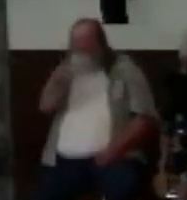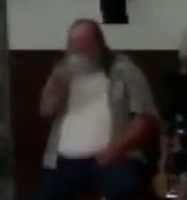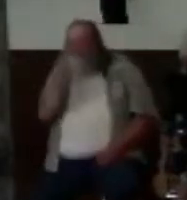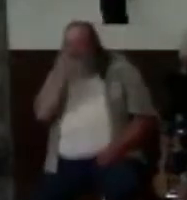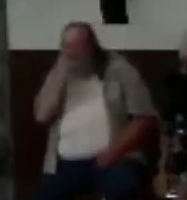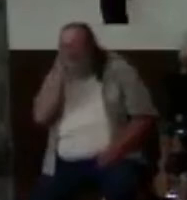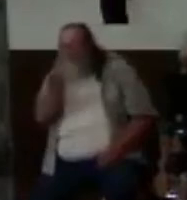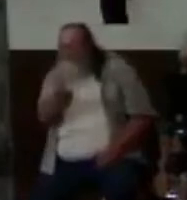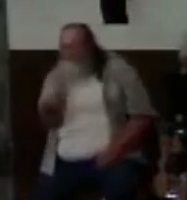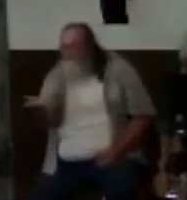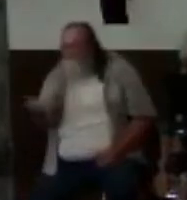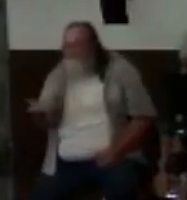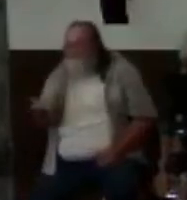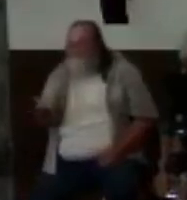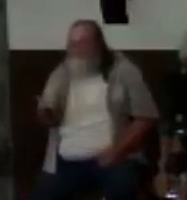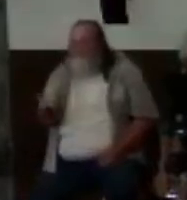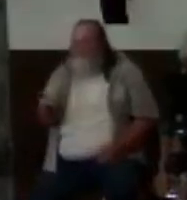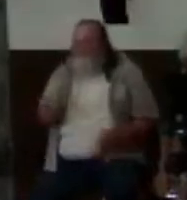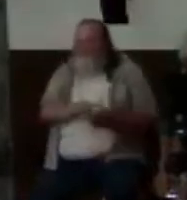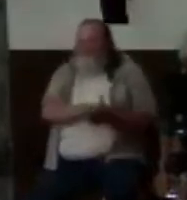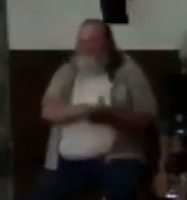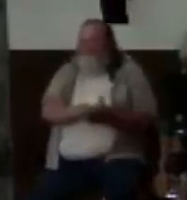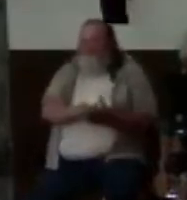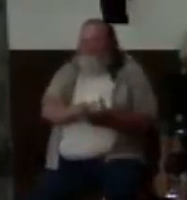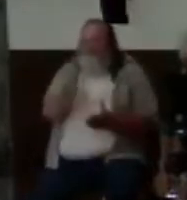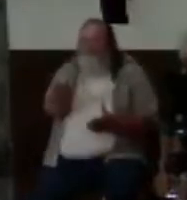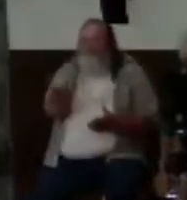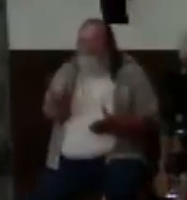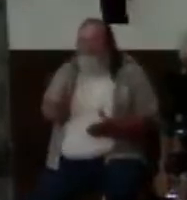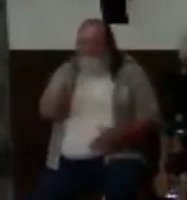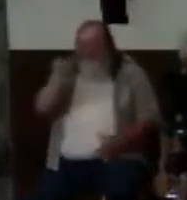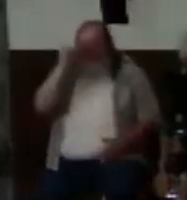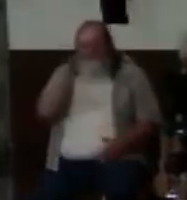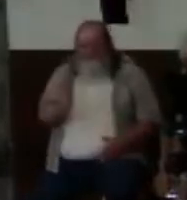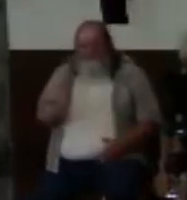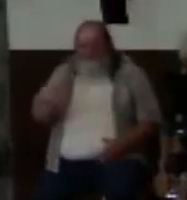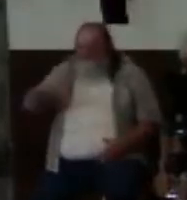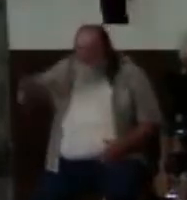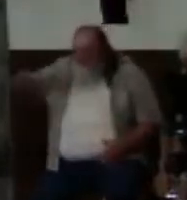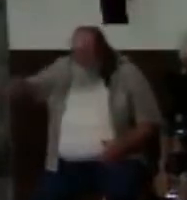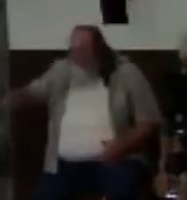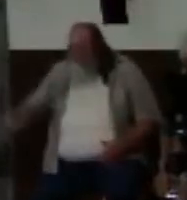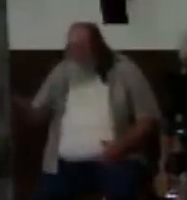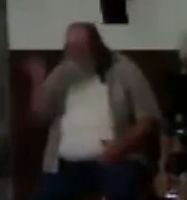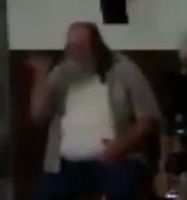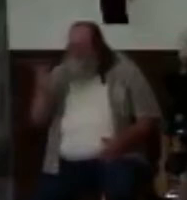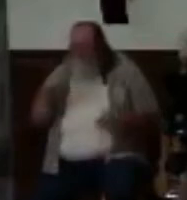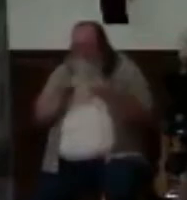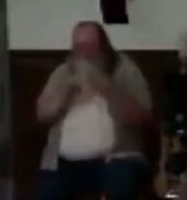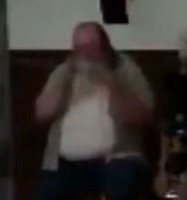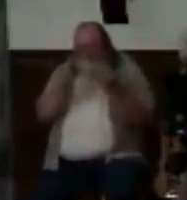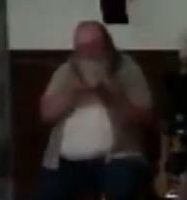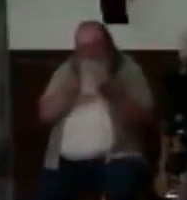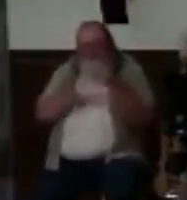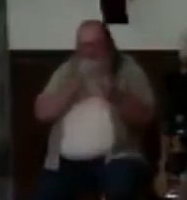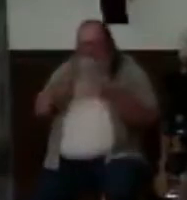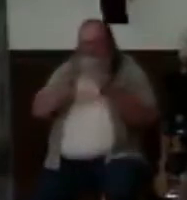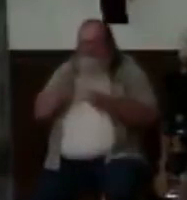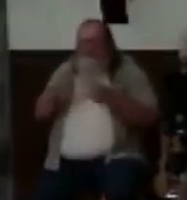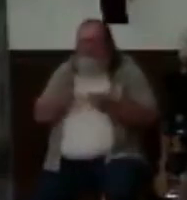That was then. This is a new generation. The enemy has now taken ground in our children's